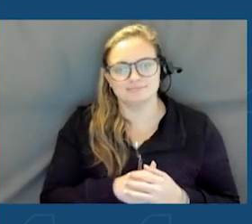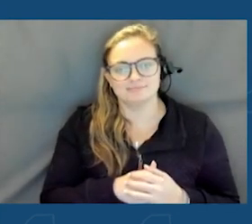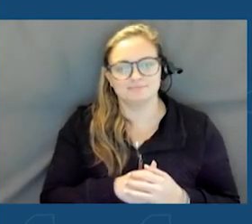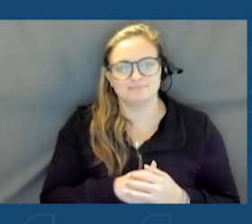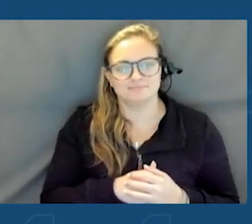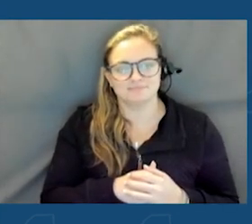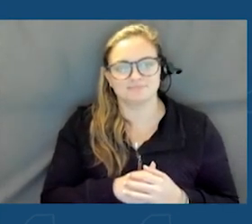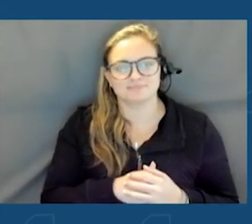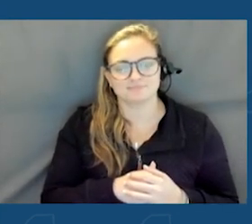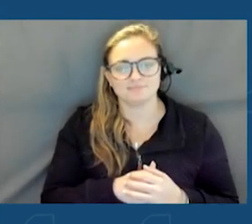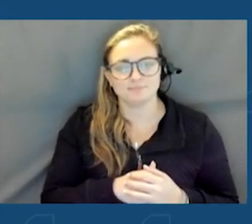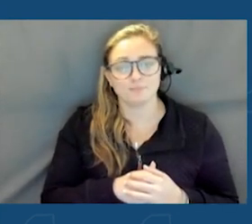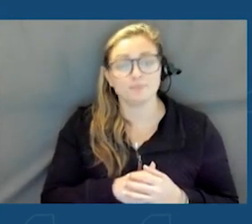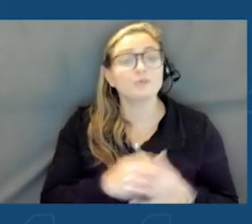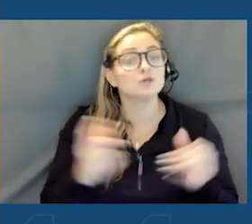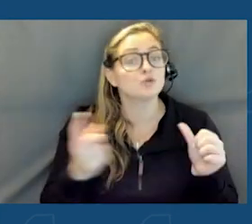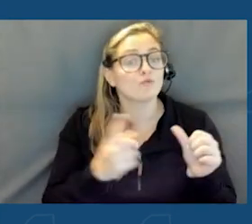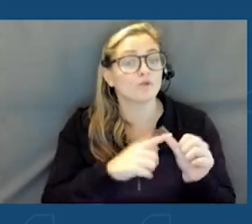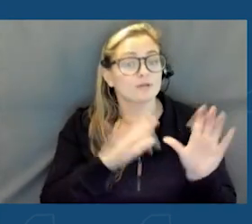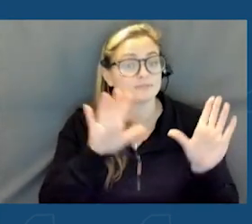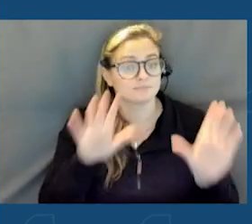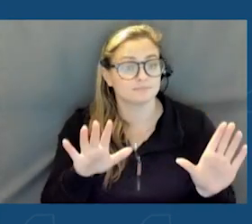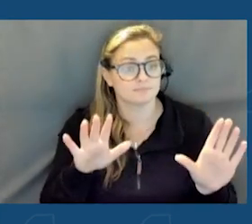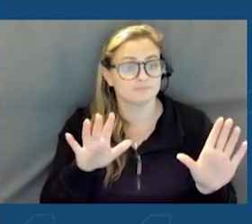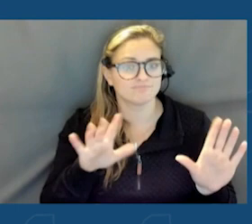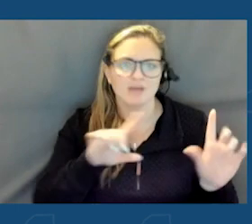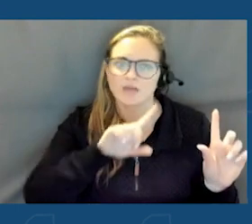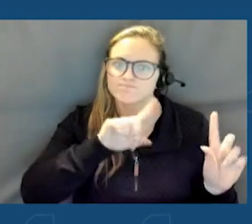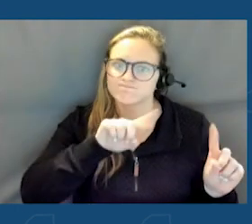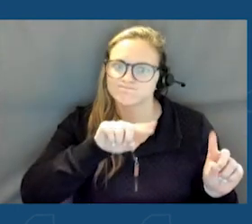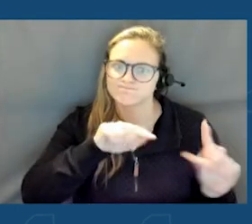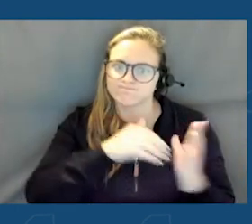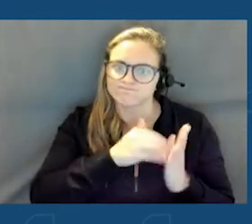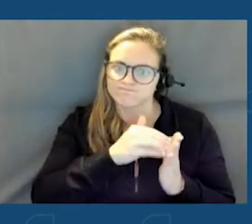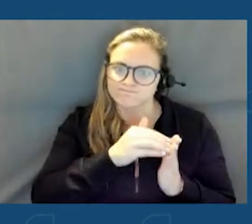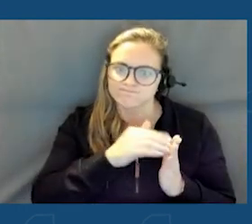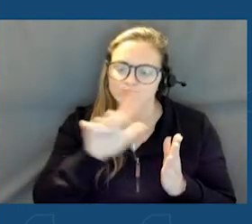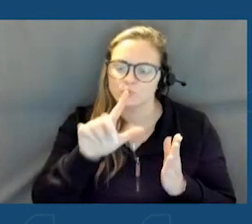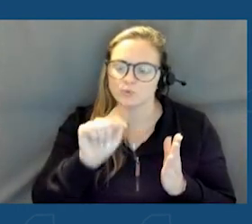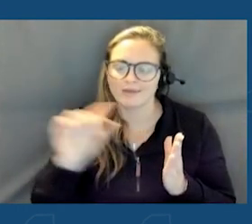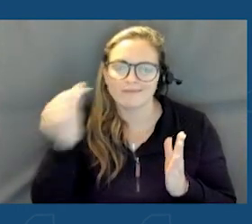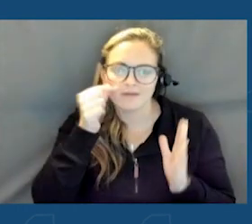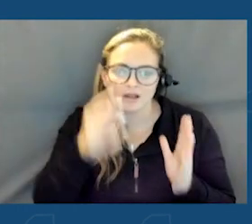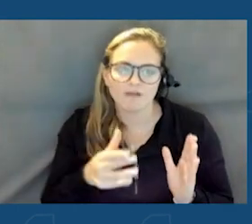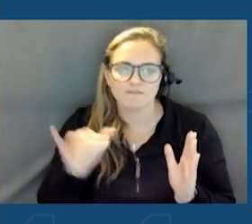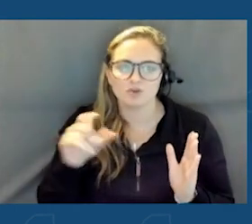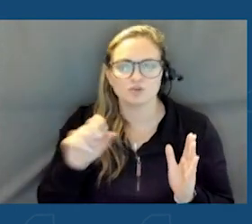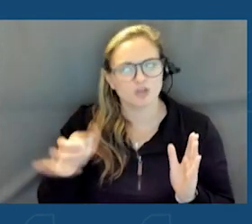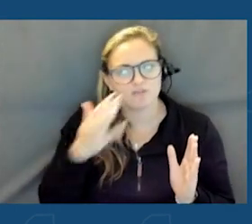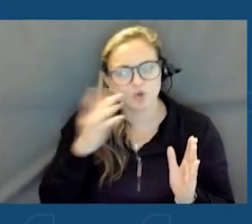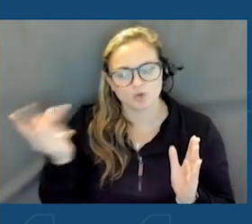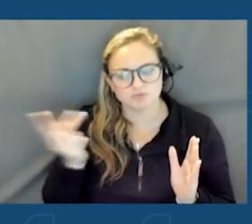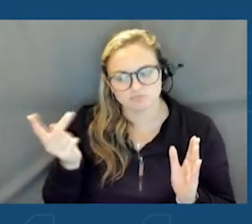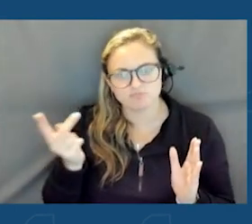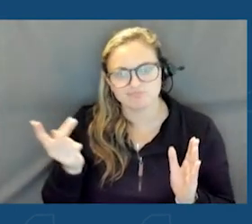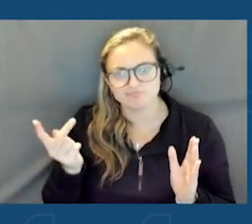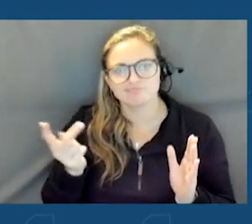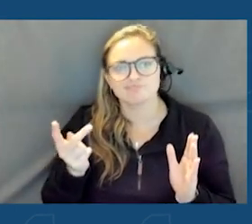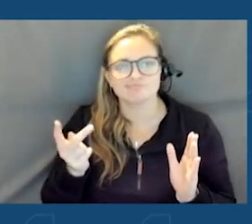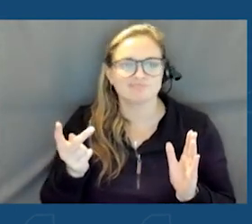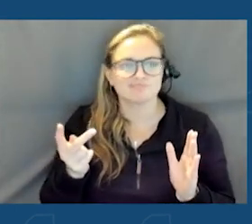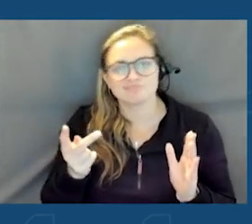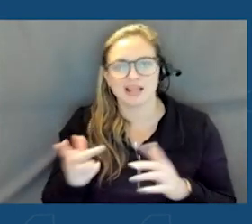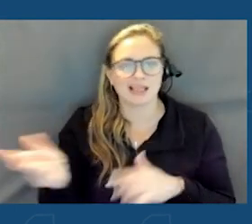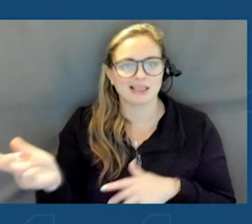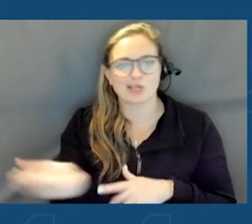So, first of all, I came here often as Lieutenant Governor. Jeff knows we rode the golf cart all around here